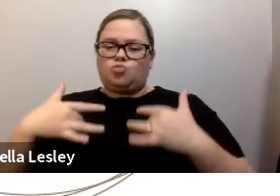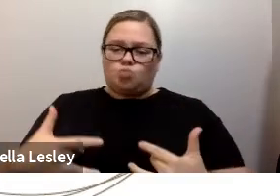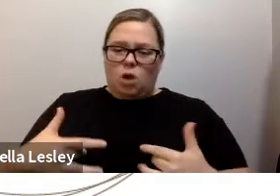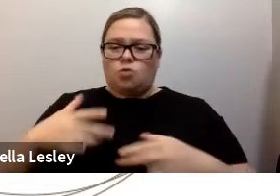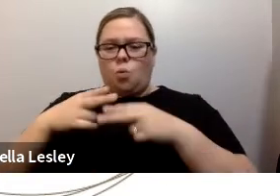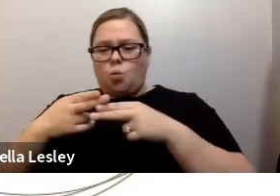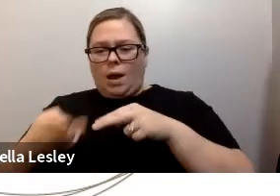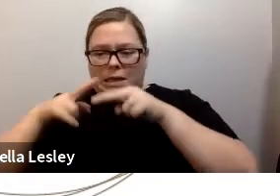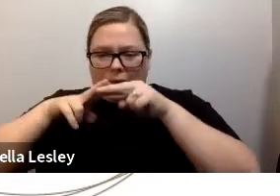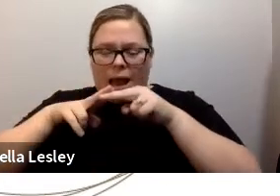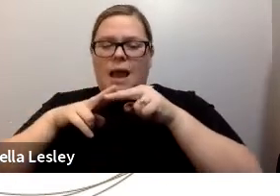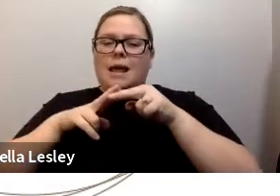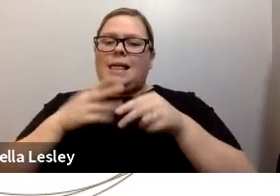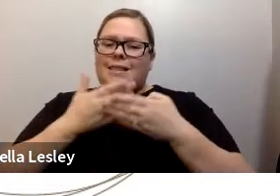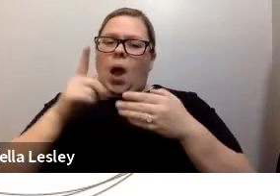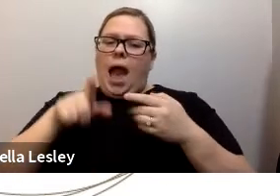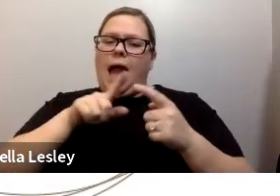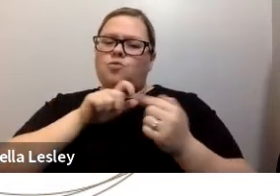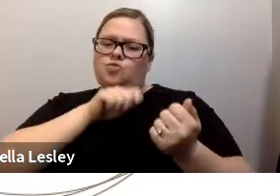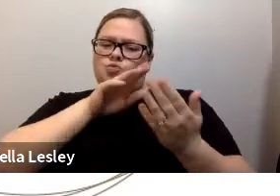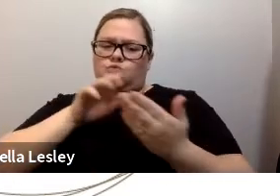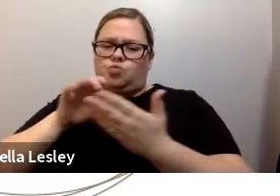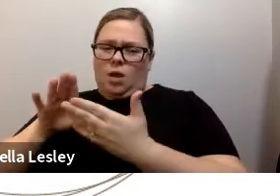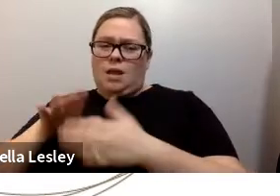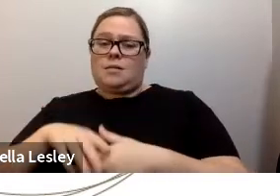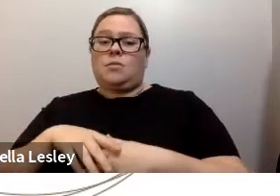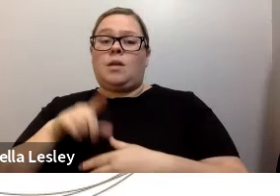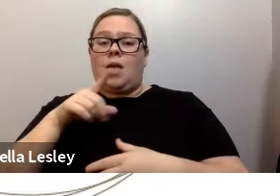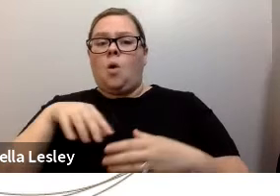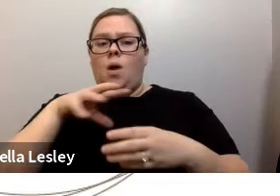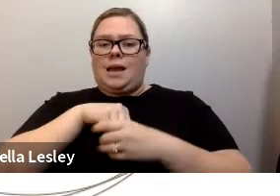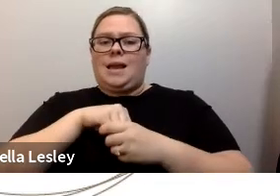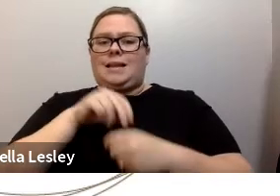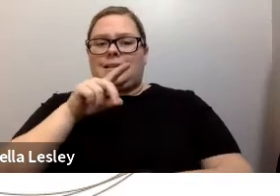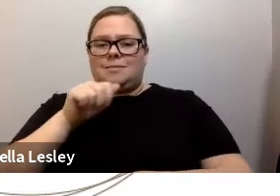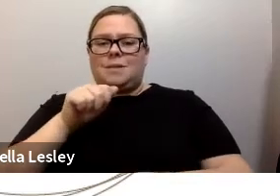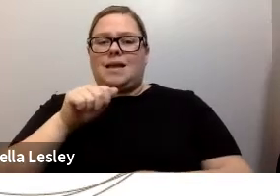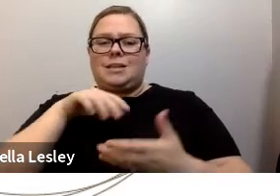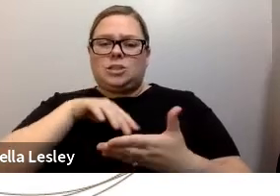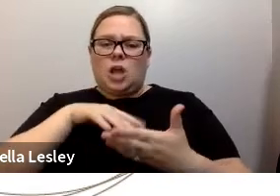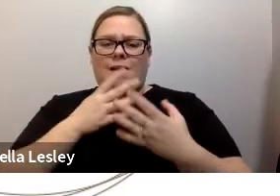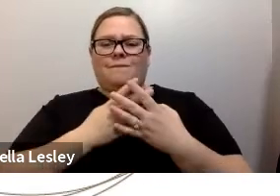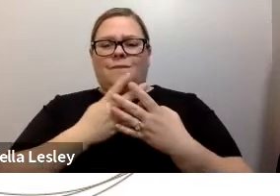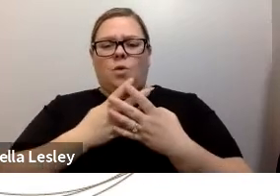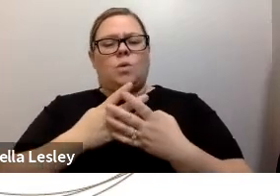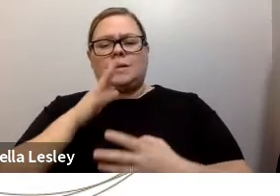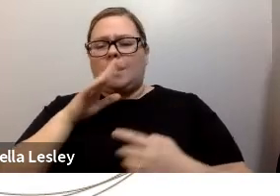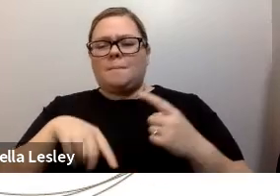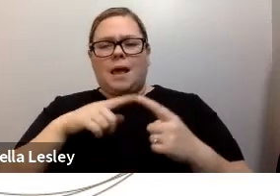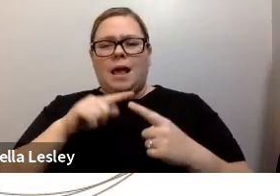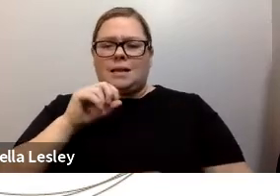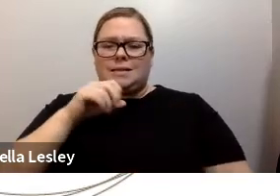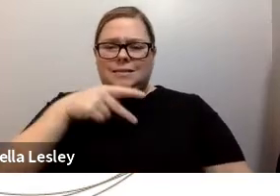that we've got to begin to address, again, in a disability studies filter. You know, we're not talking about a top-down medical model. We want people with disabilities